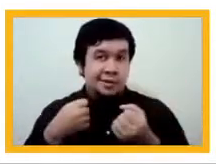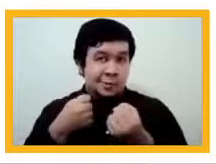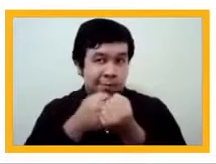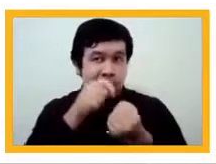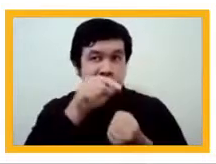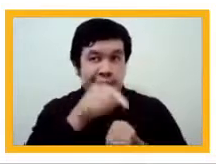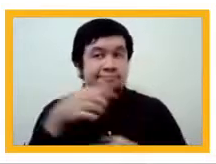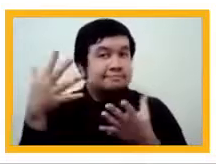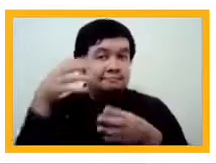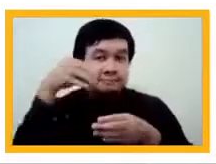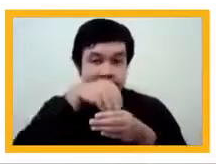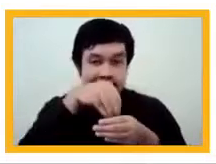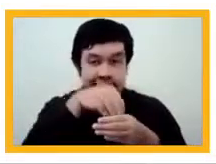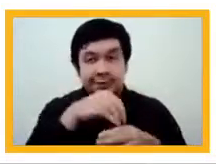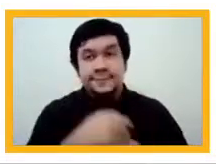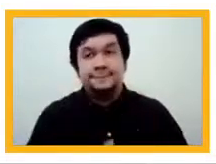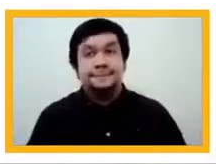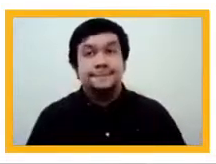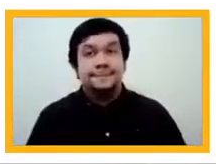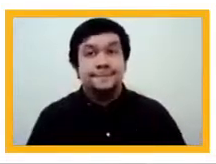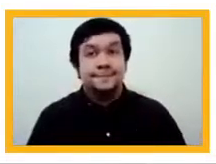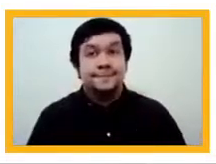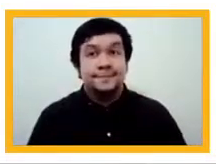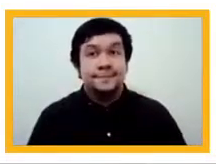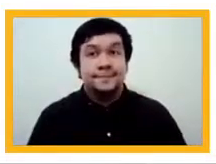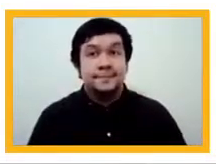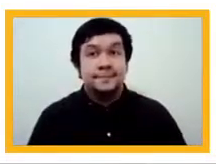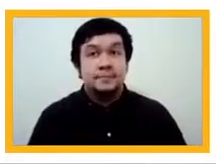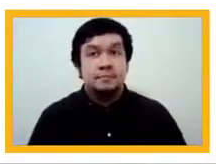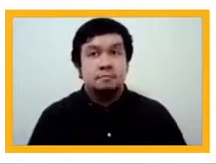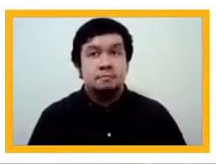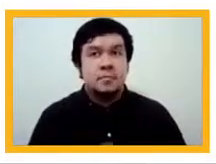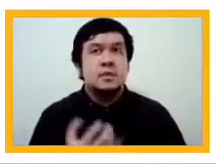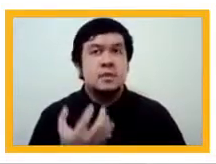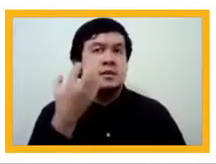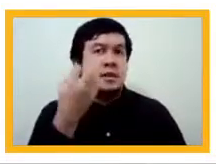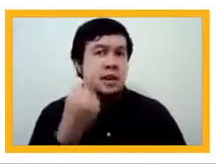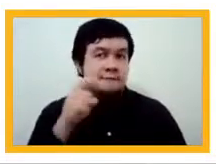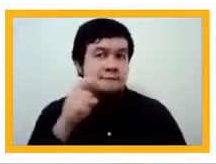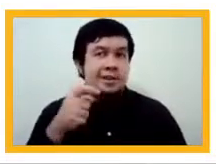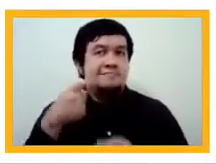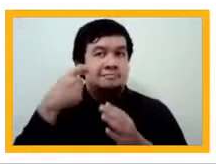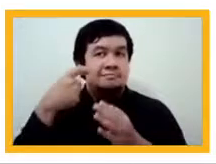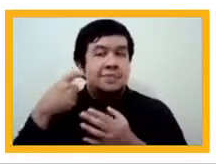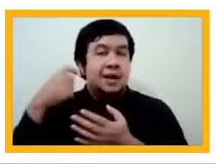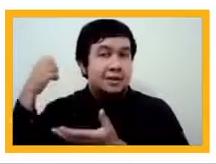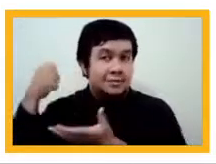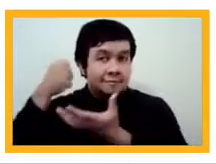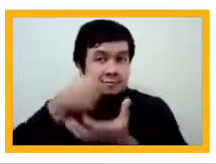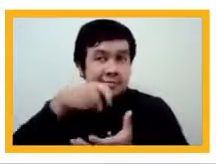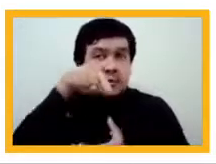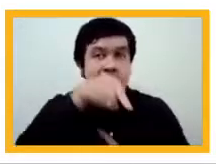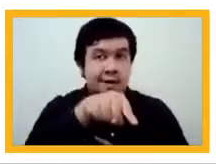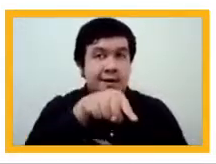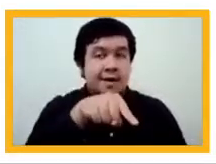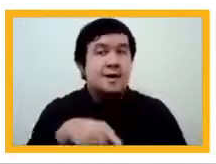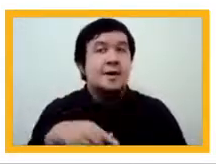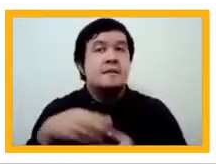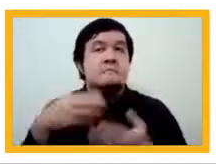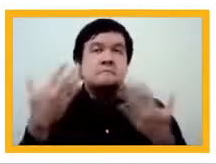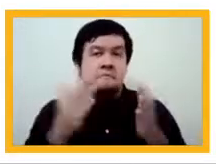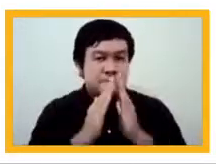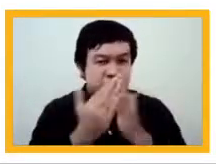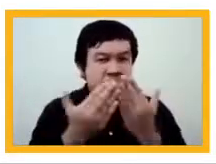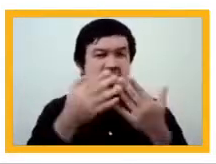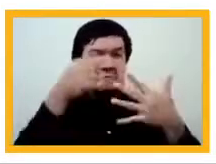they spend a lot of money to build a very good high-level education contents for